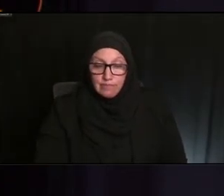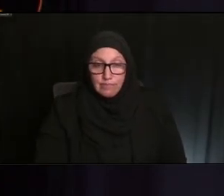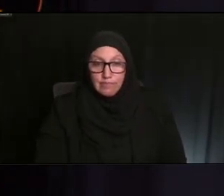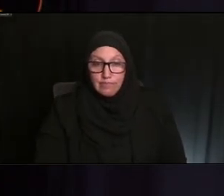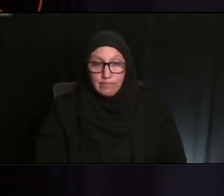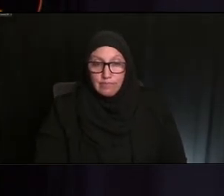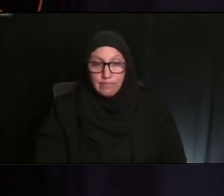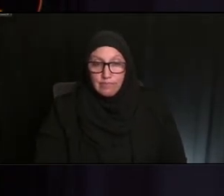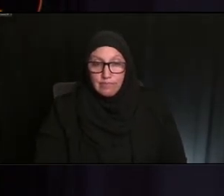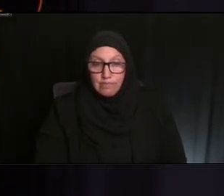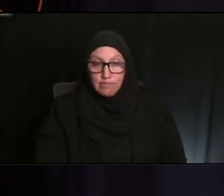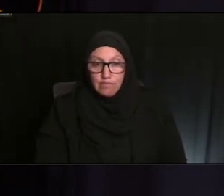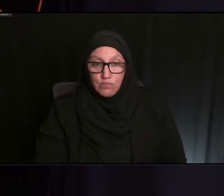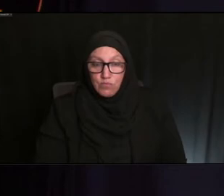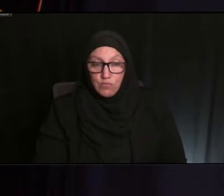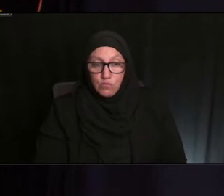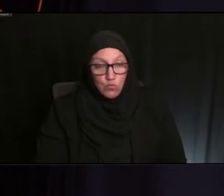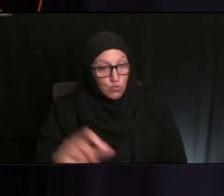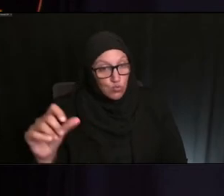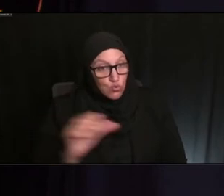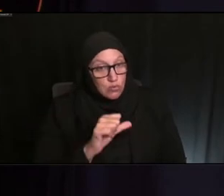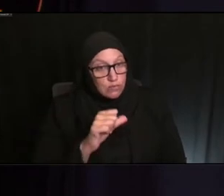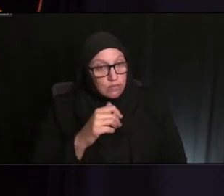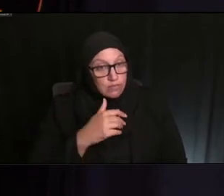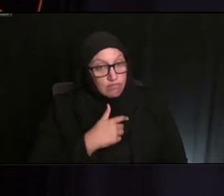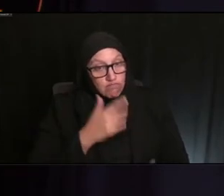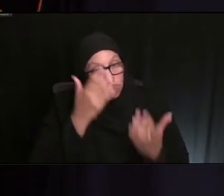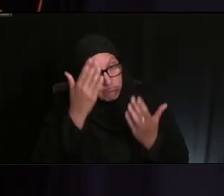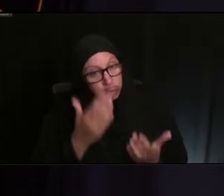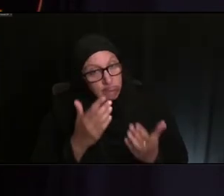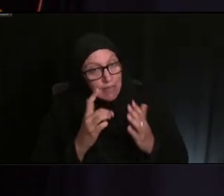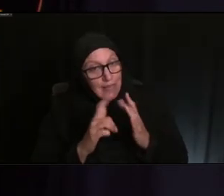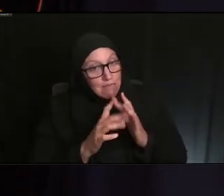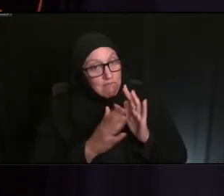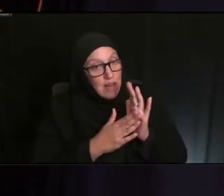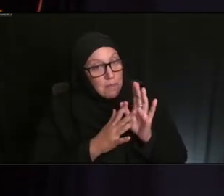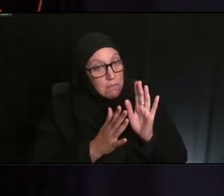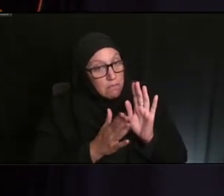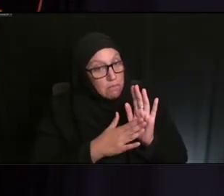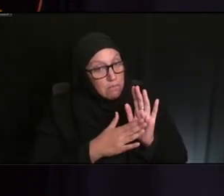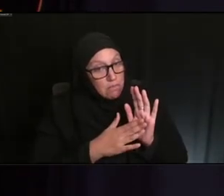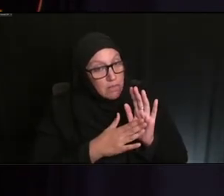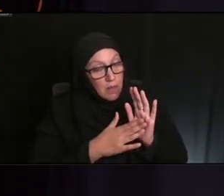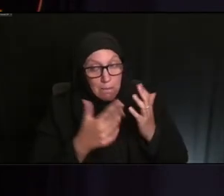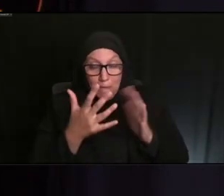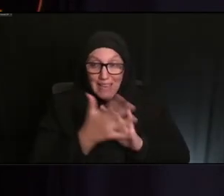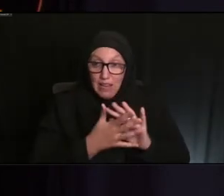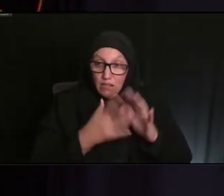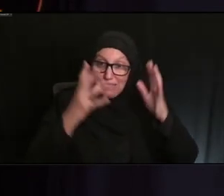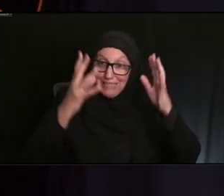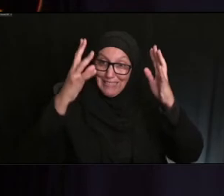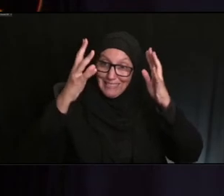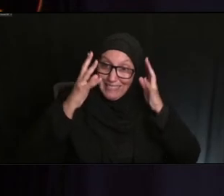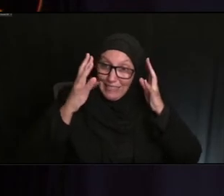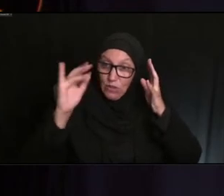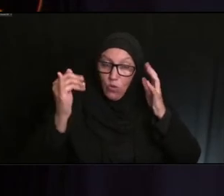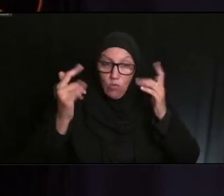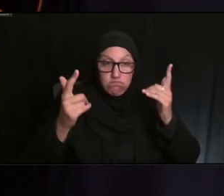it the ruler? Is it the ruler that we are supposed to follow?